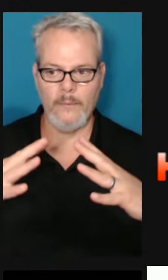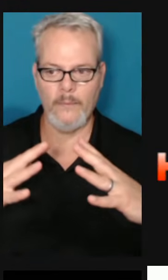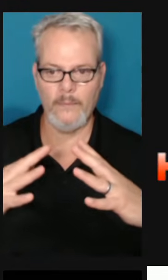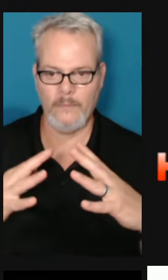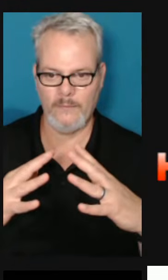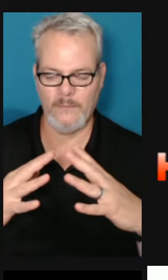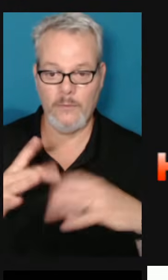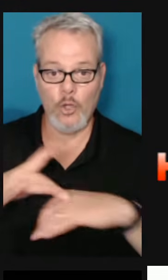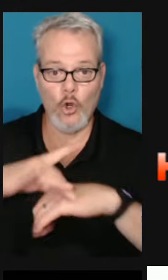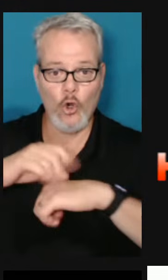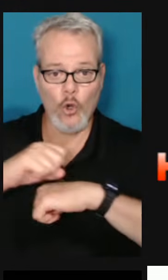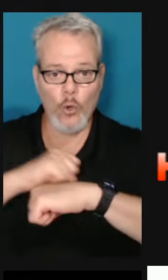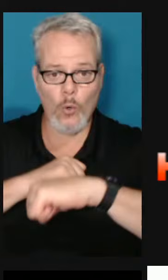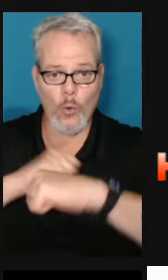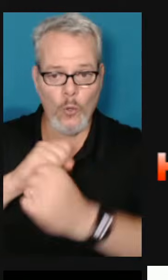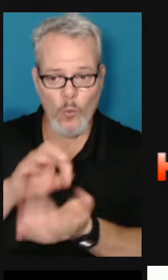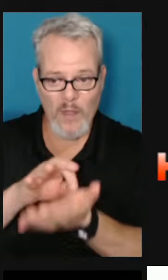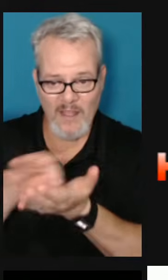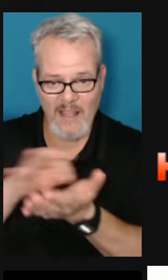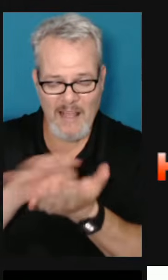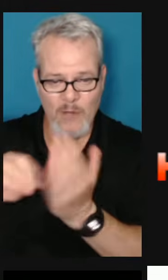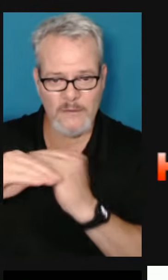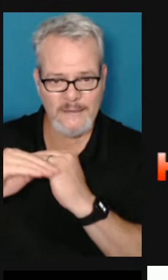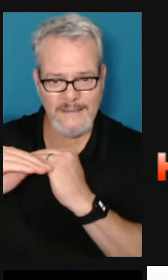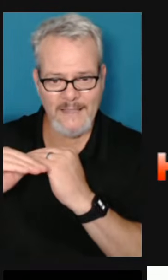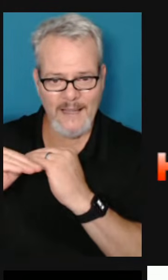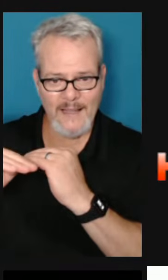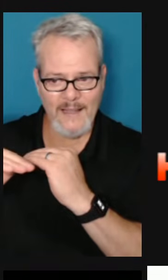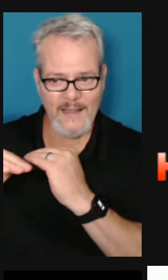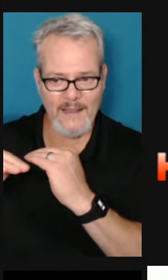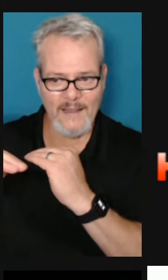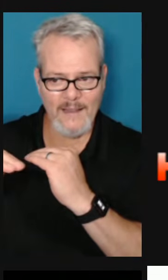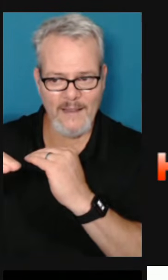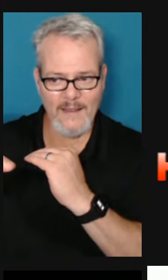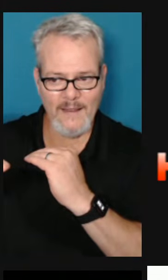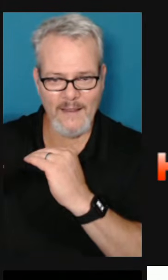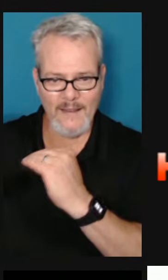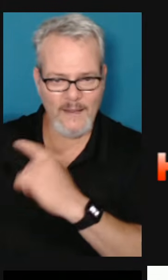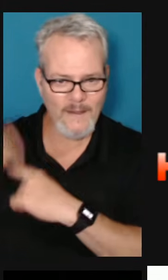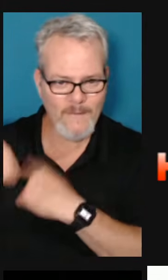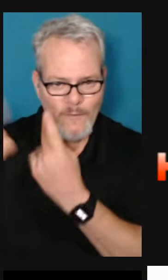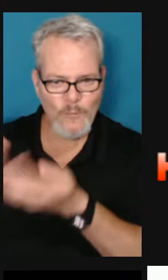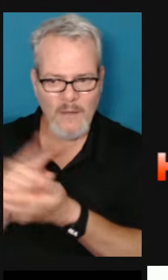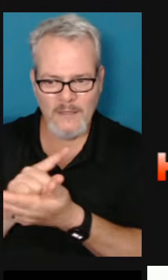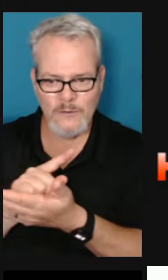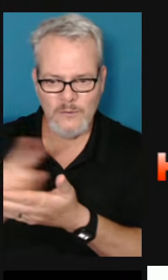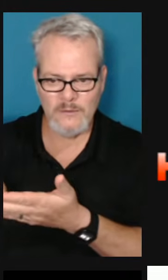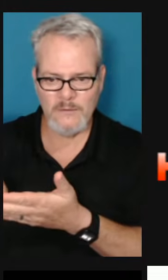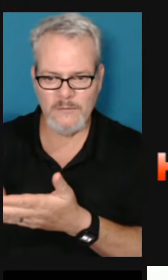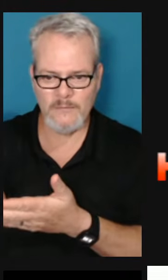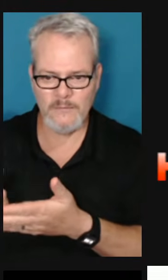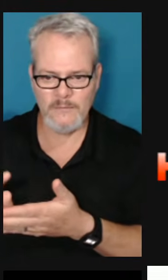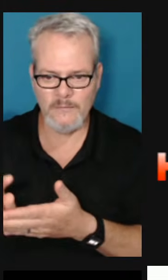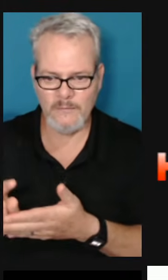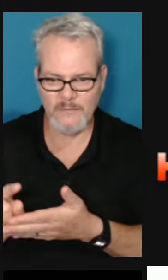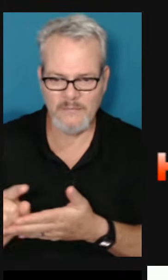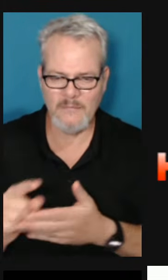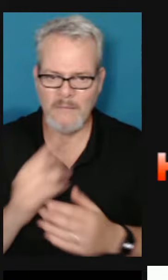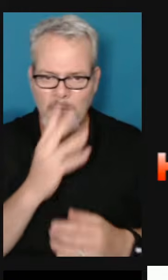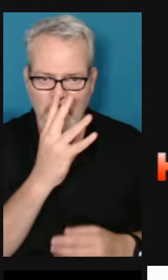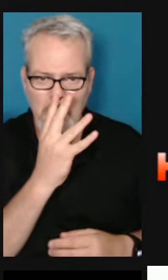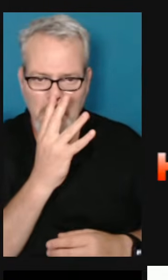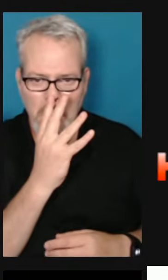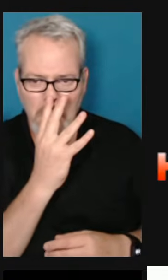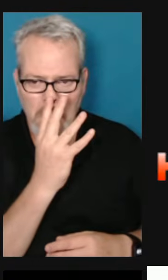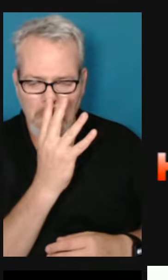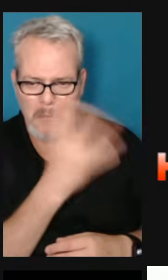Earthquake counts are pretty steady this past week, really. You have to ignore these shoulder values